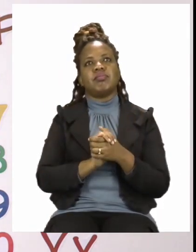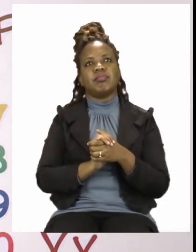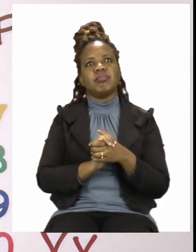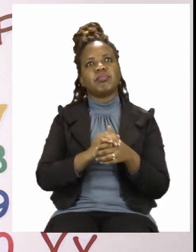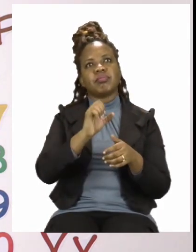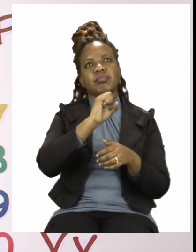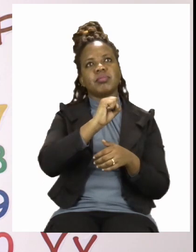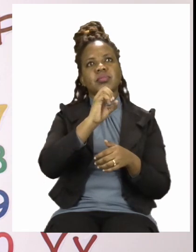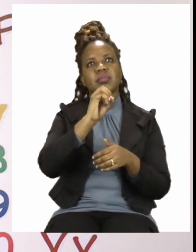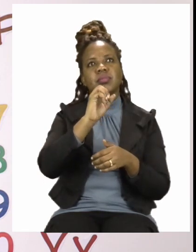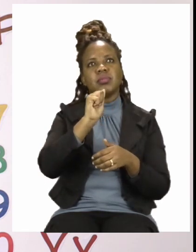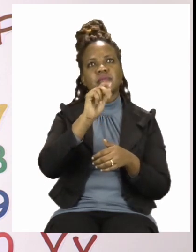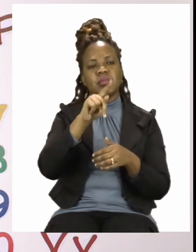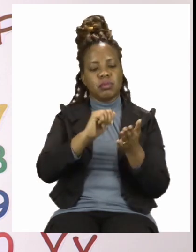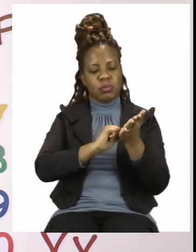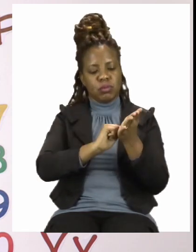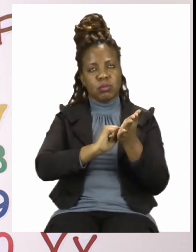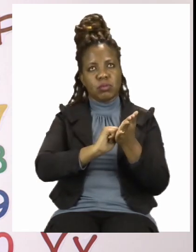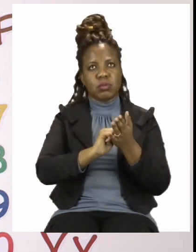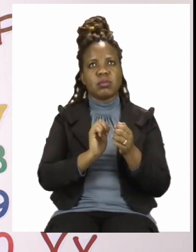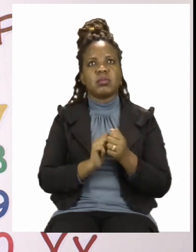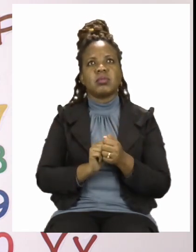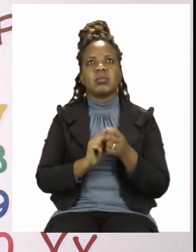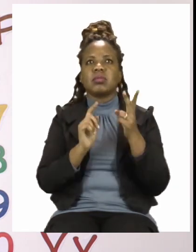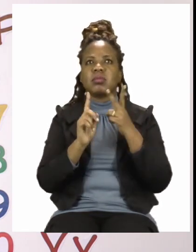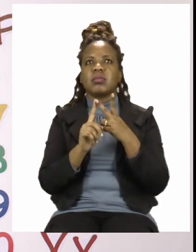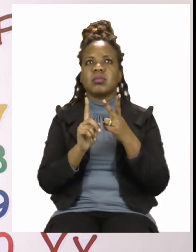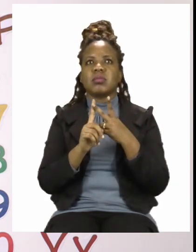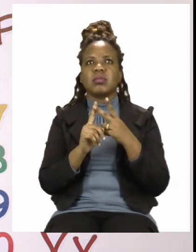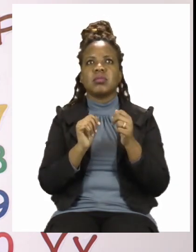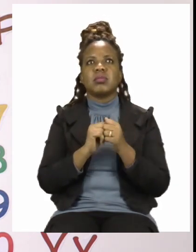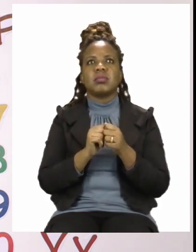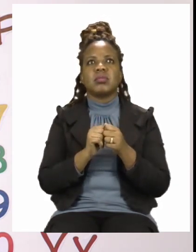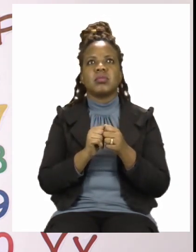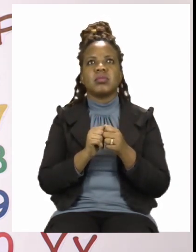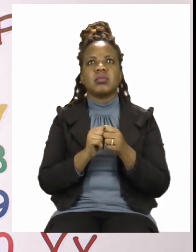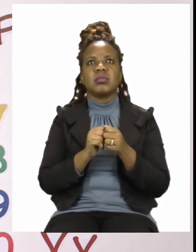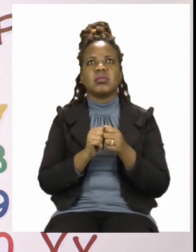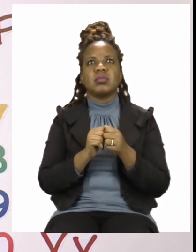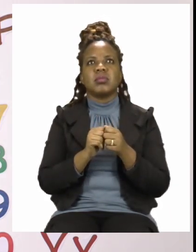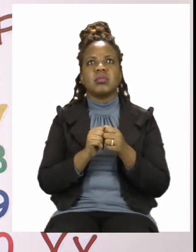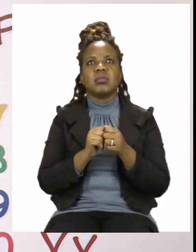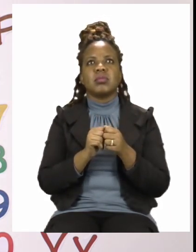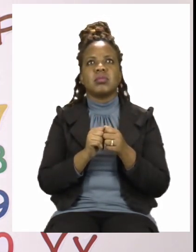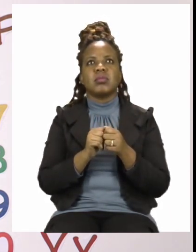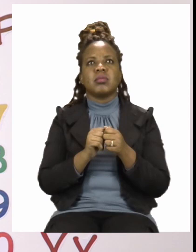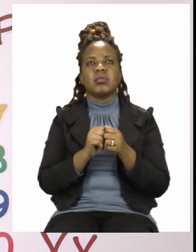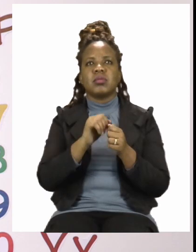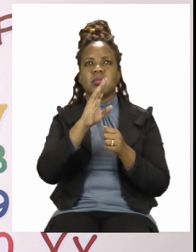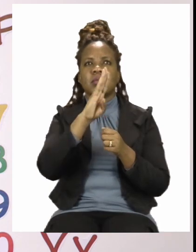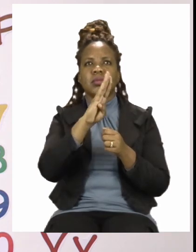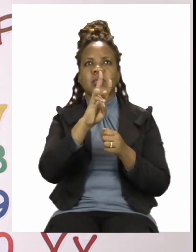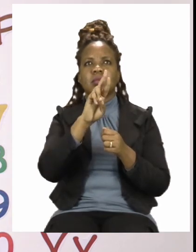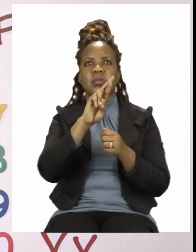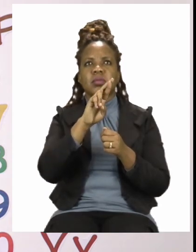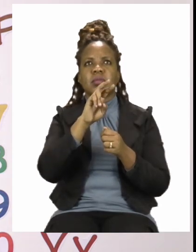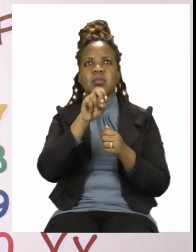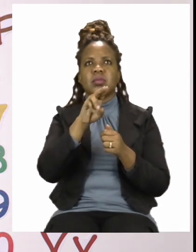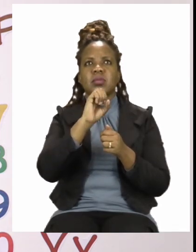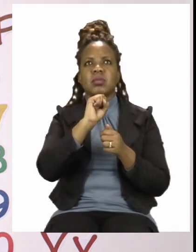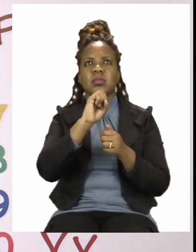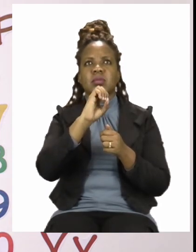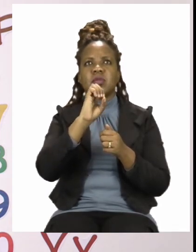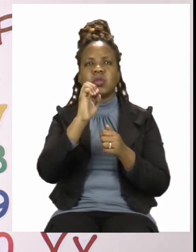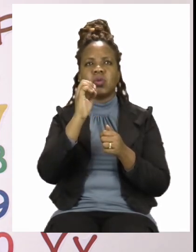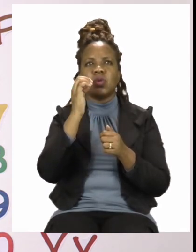soap. The next thing we're going to talk about, or two things, are the brush and the comb. The